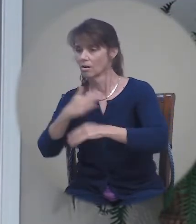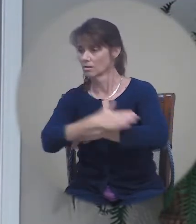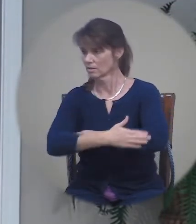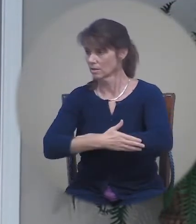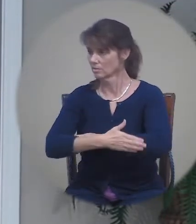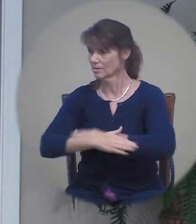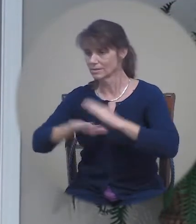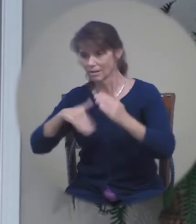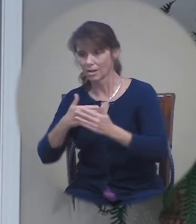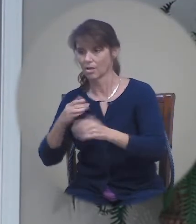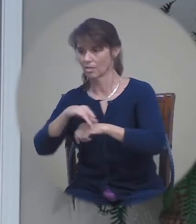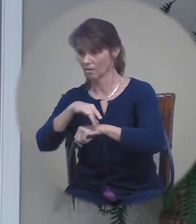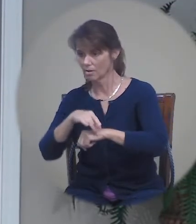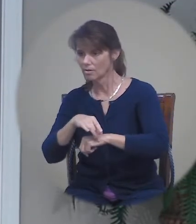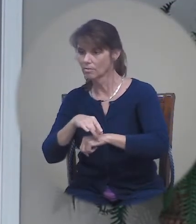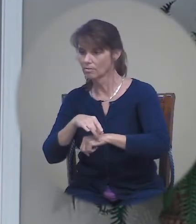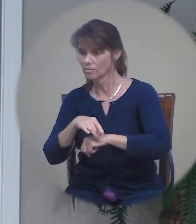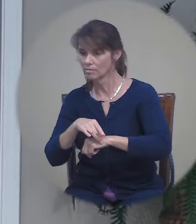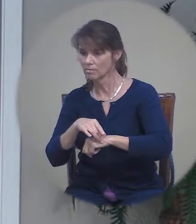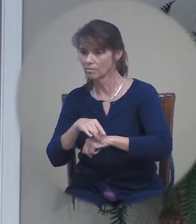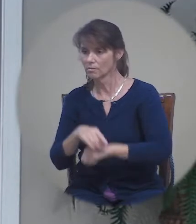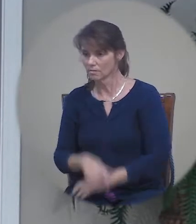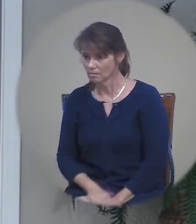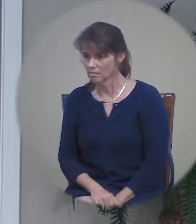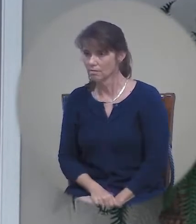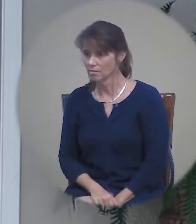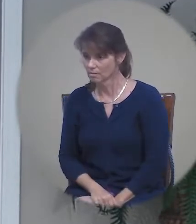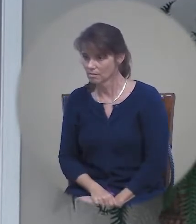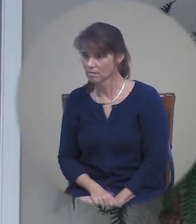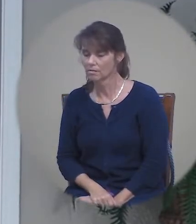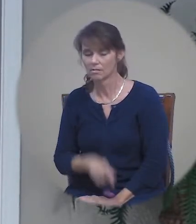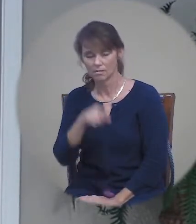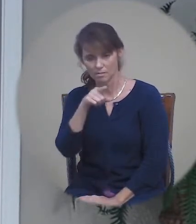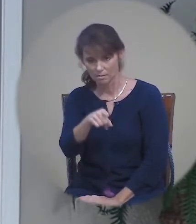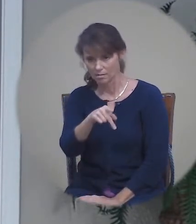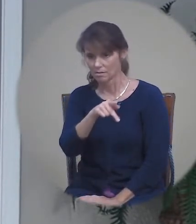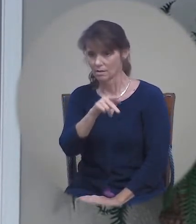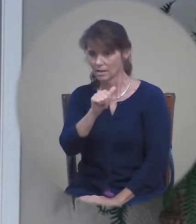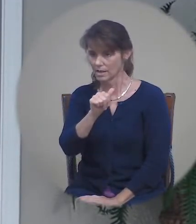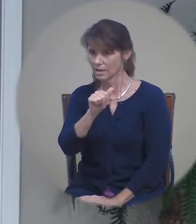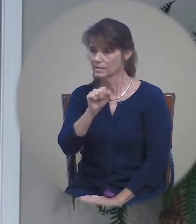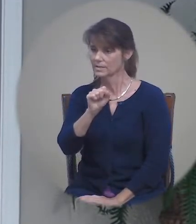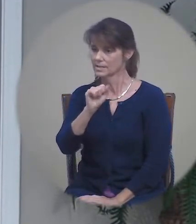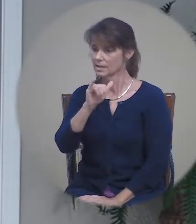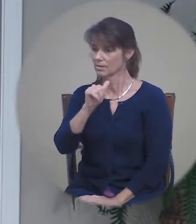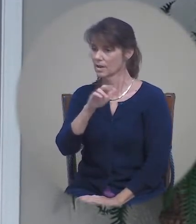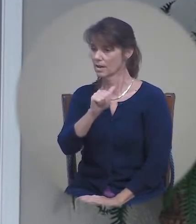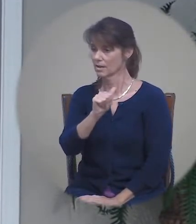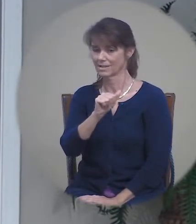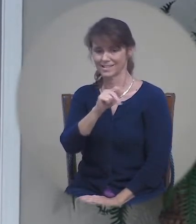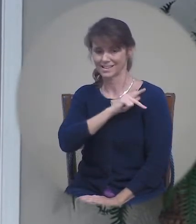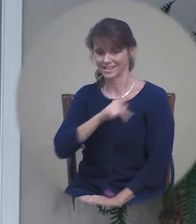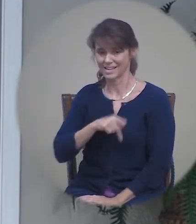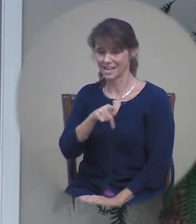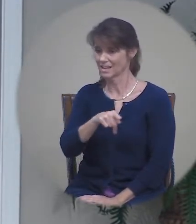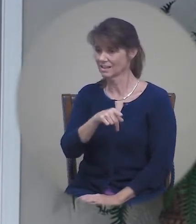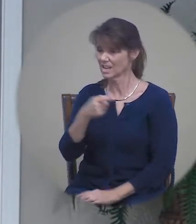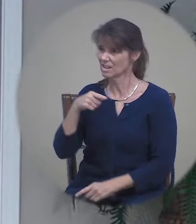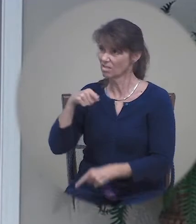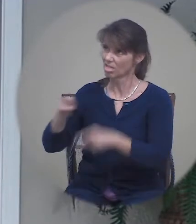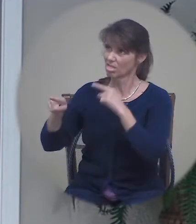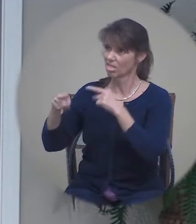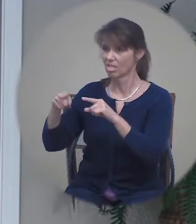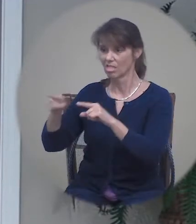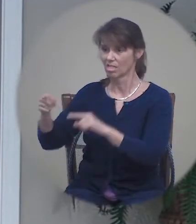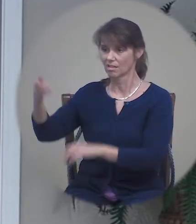only was he threatening Judah, he had diminished or demeaned Jehovah. And then he lays his